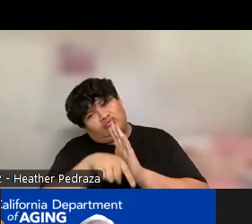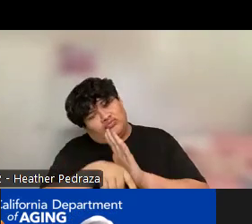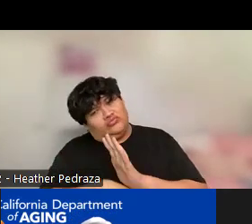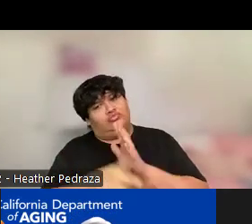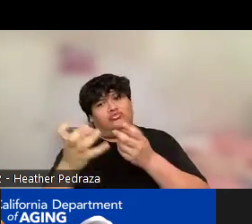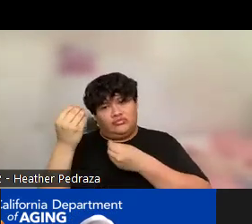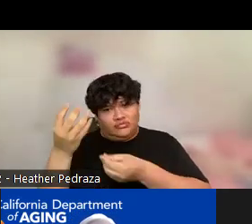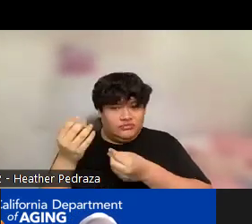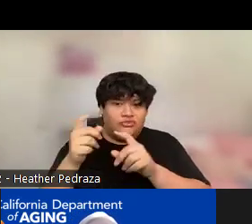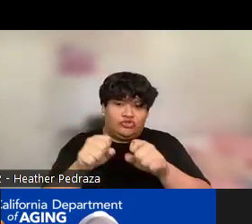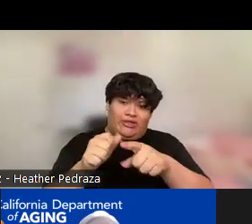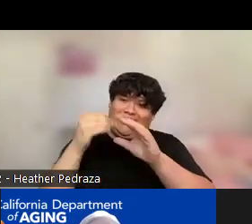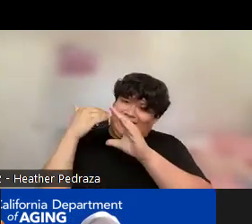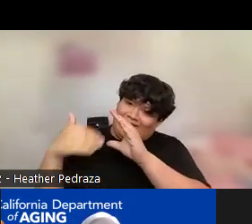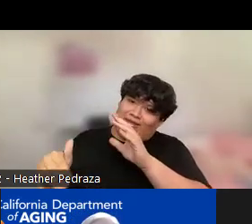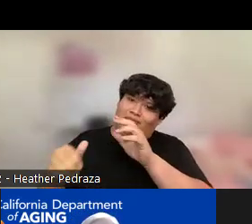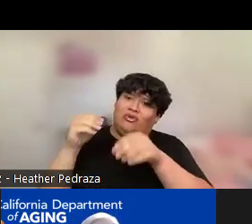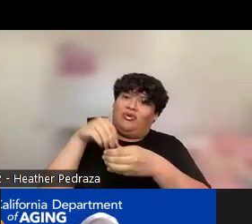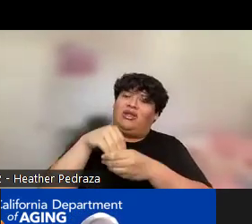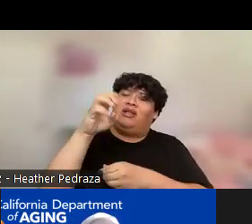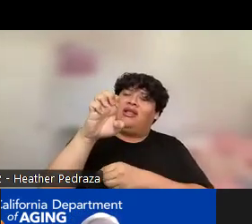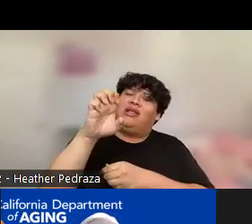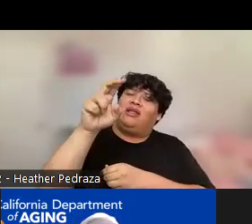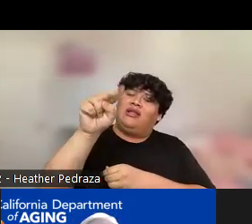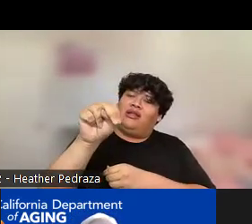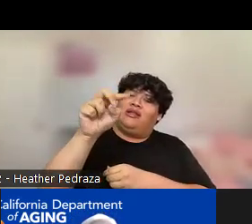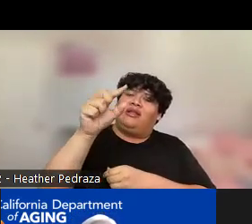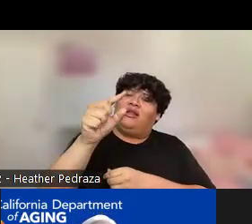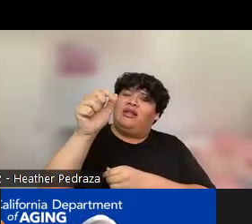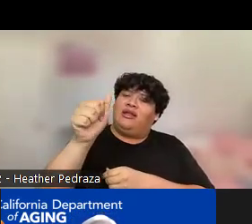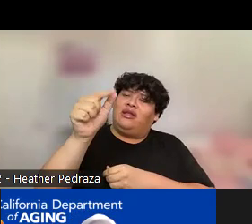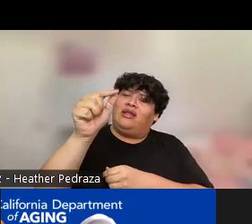or any comment to our Engage email box at engage,